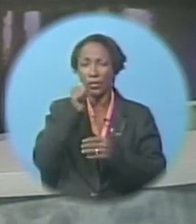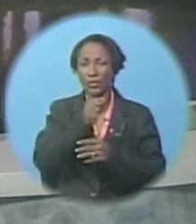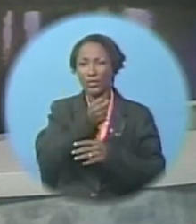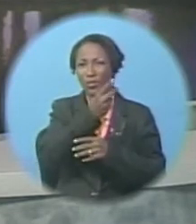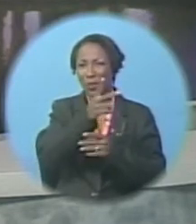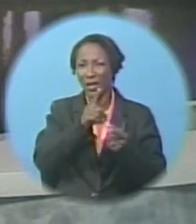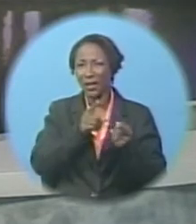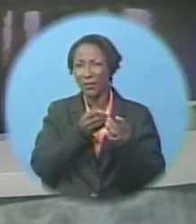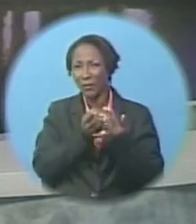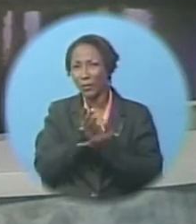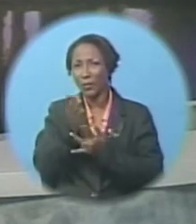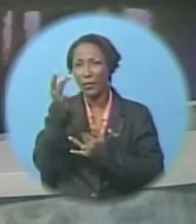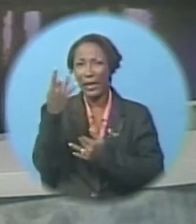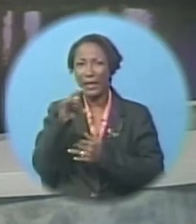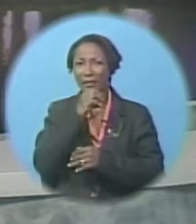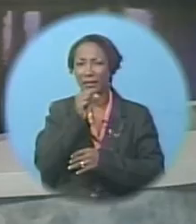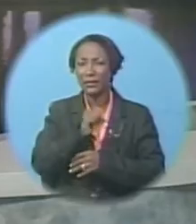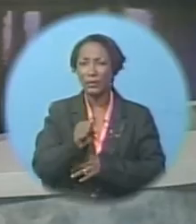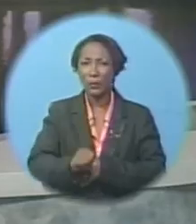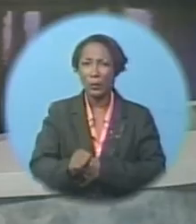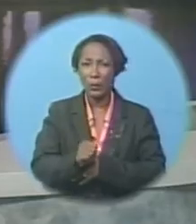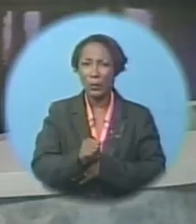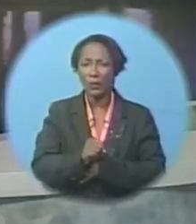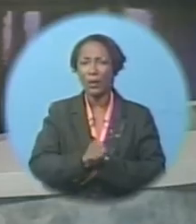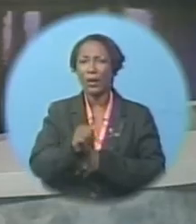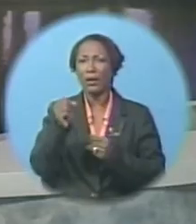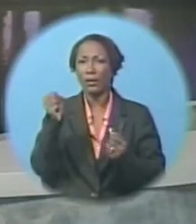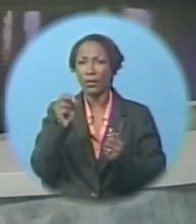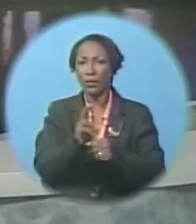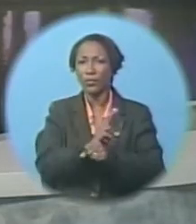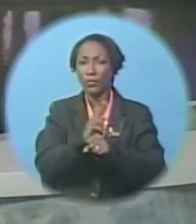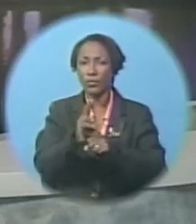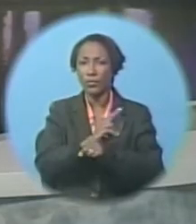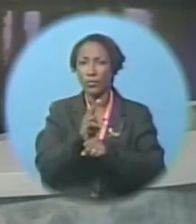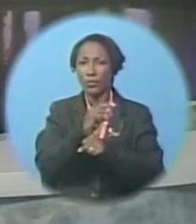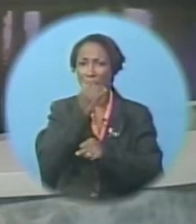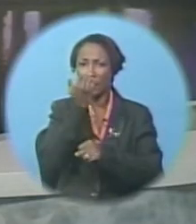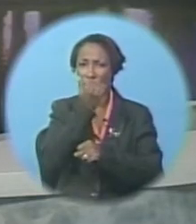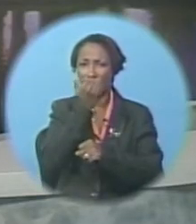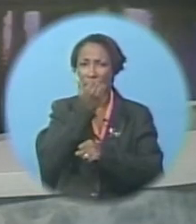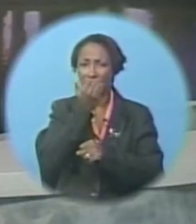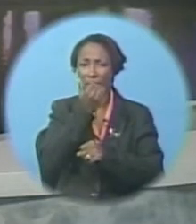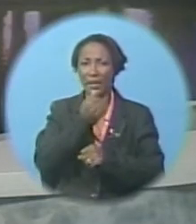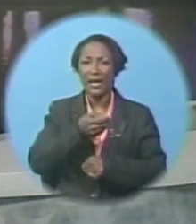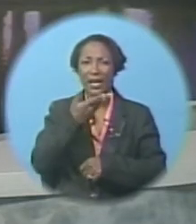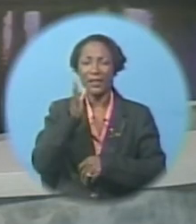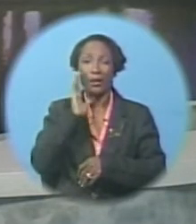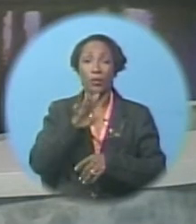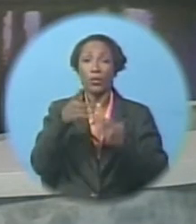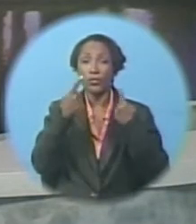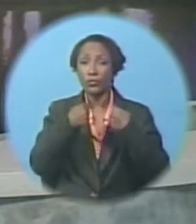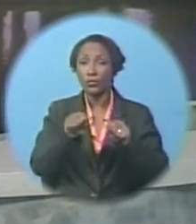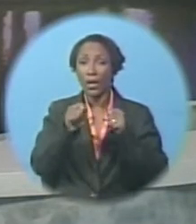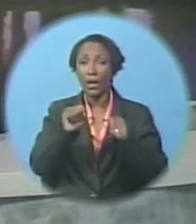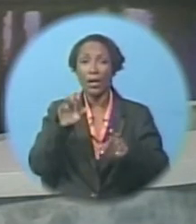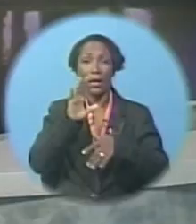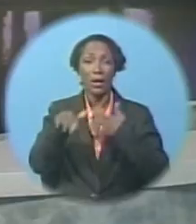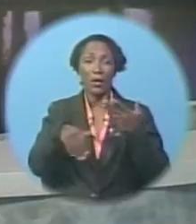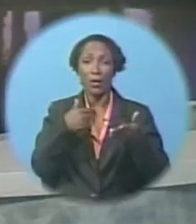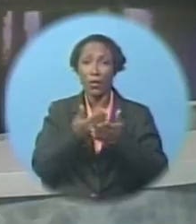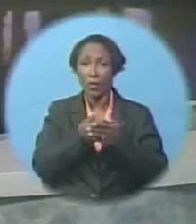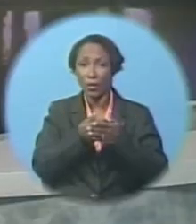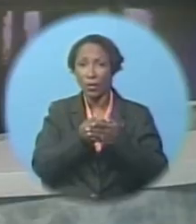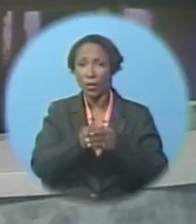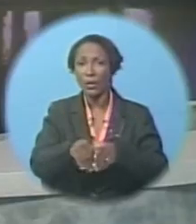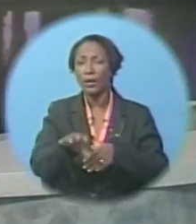major challenge for that department. She assured the council will leave no stone unturned in its quest to overcome new